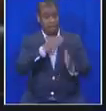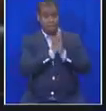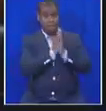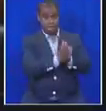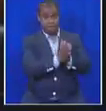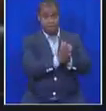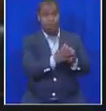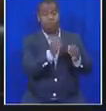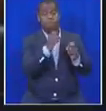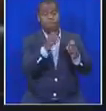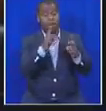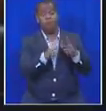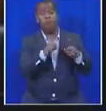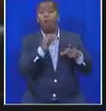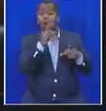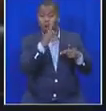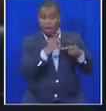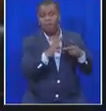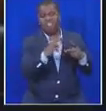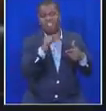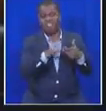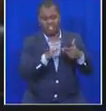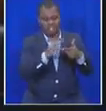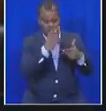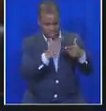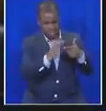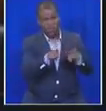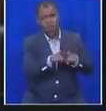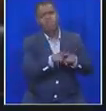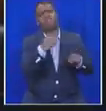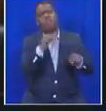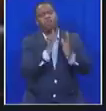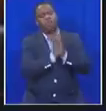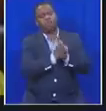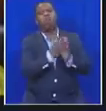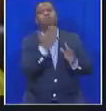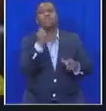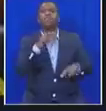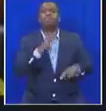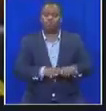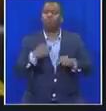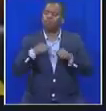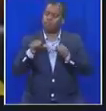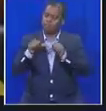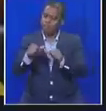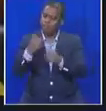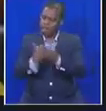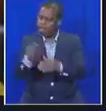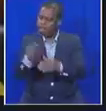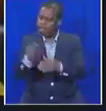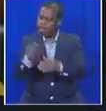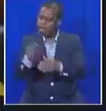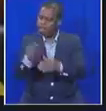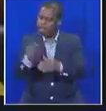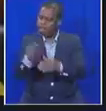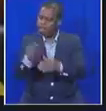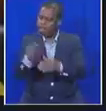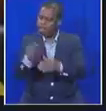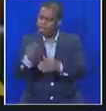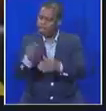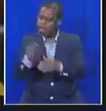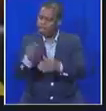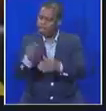I appeal to you, Honorable Carter, to take your seat so we can proceed with questions to the President. Honorable Speaker. Or